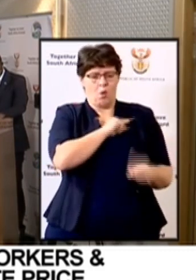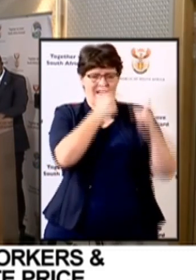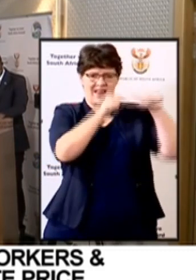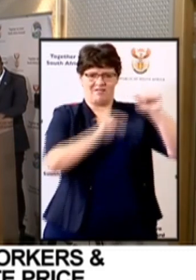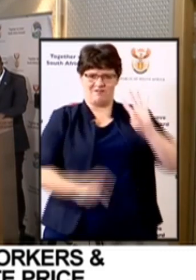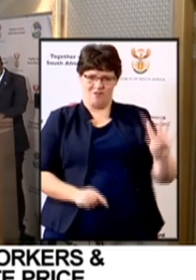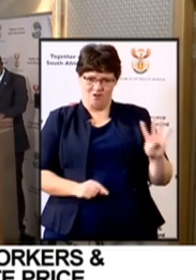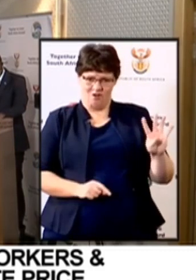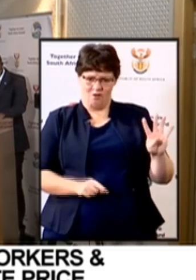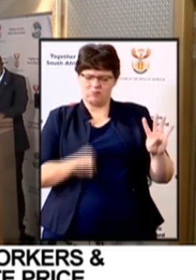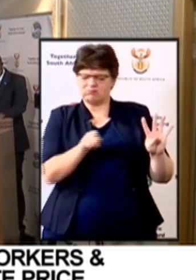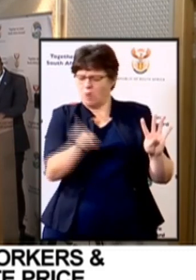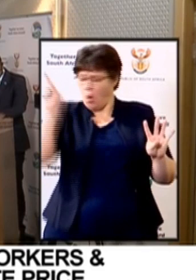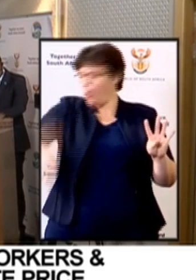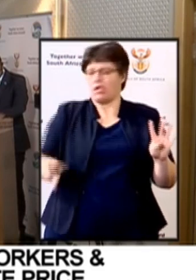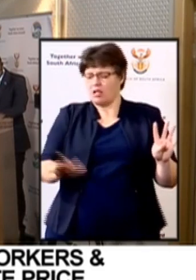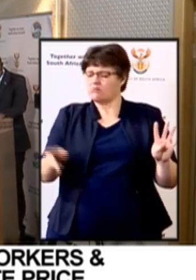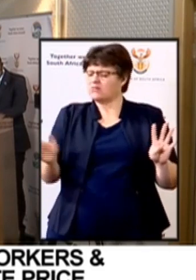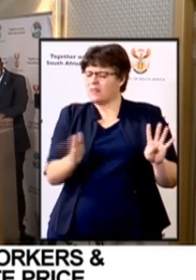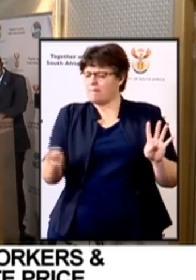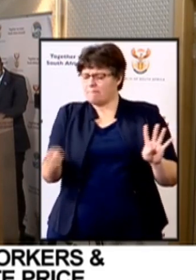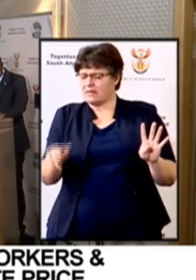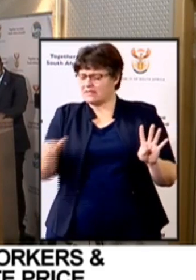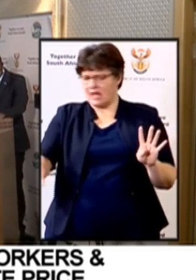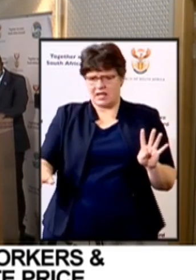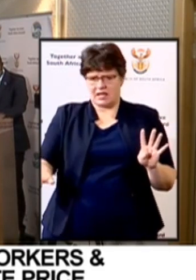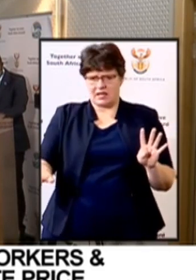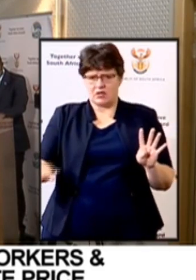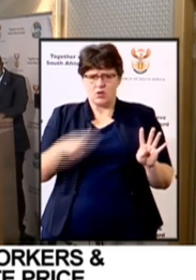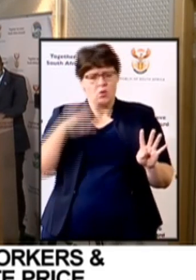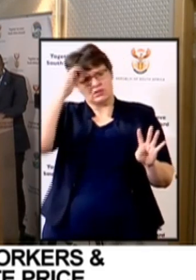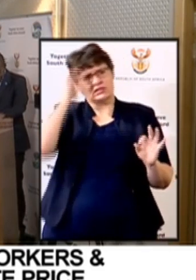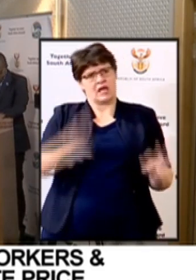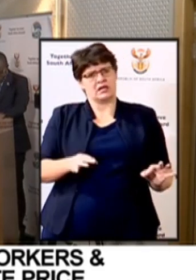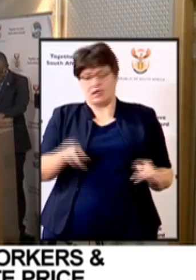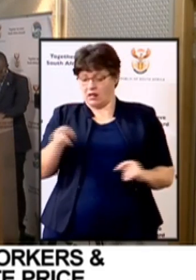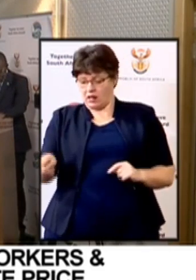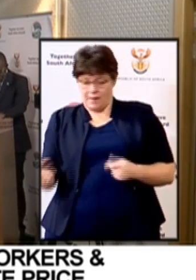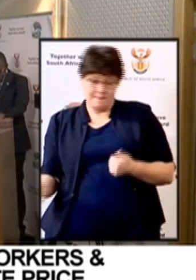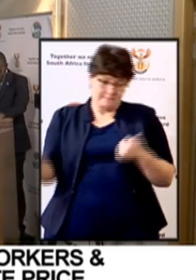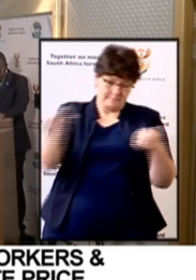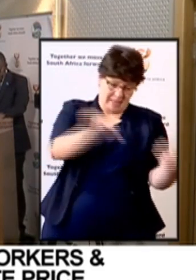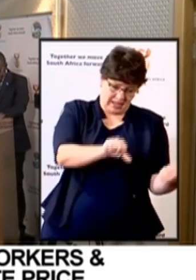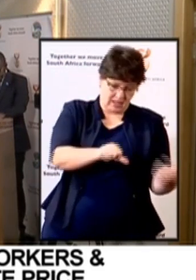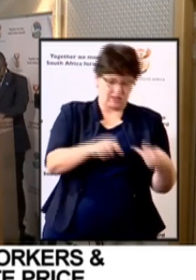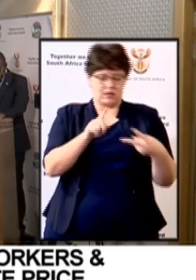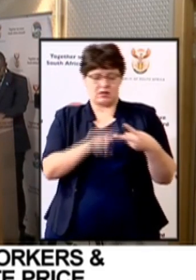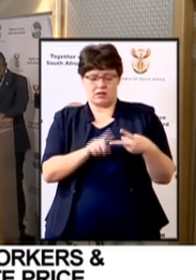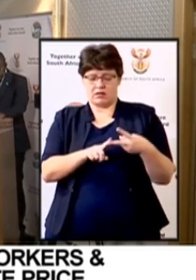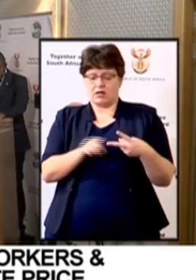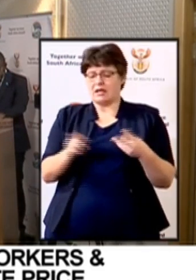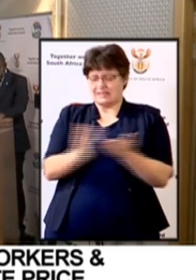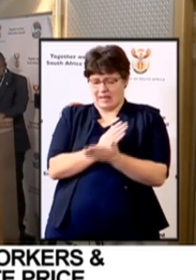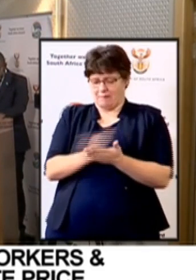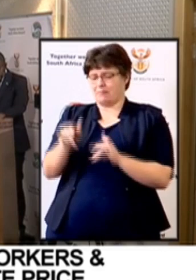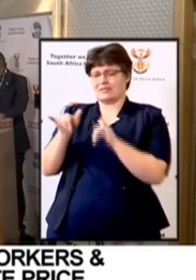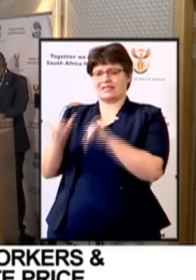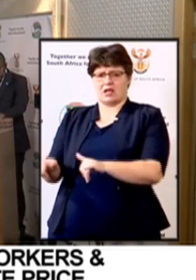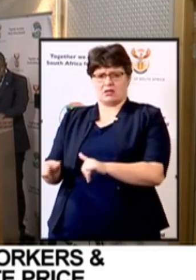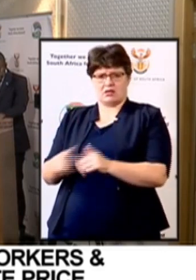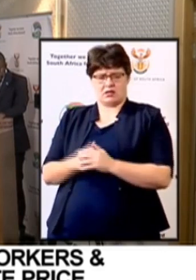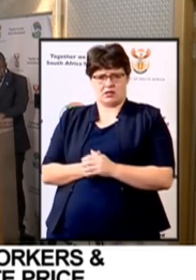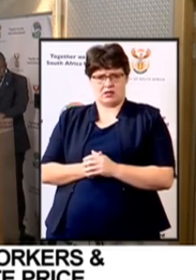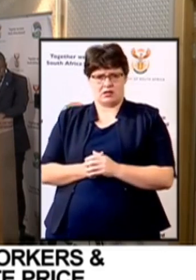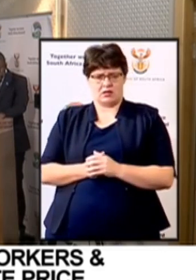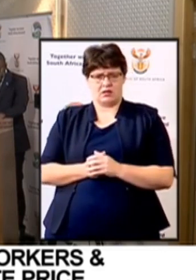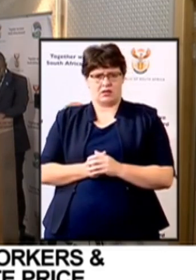4. And how do you determine who goes back to work? Because there are parents who are public servants who are complaining that their kids